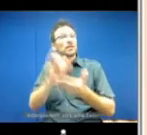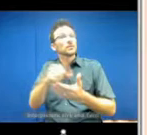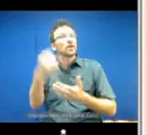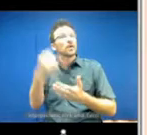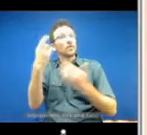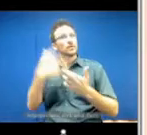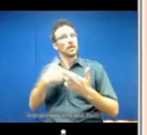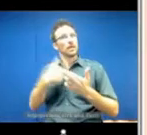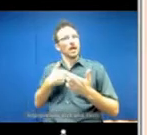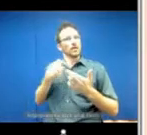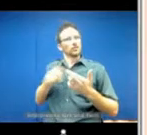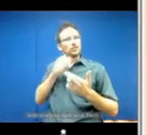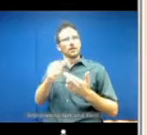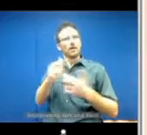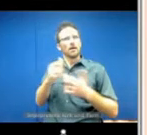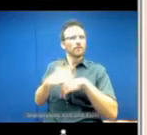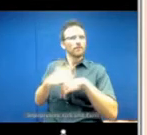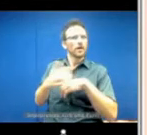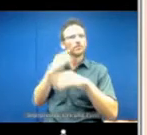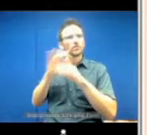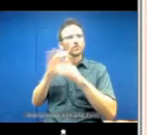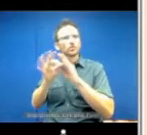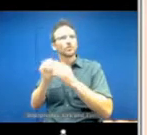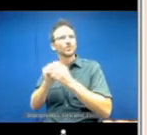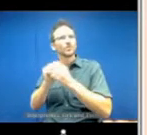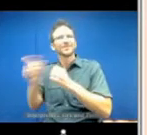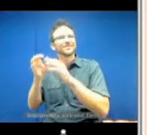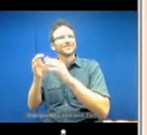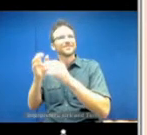own preparation that I need to handle.